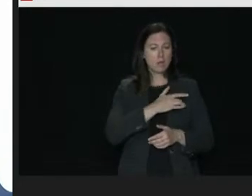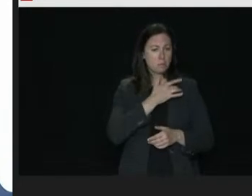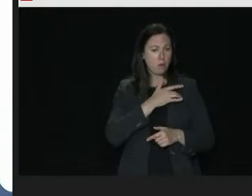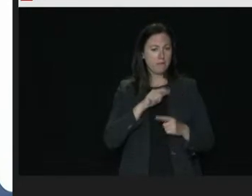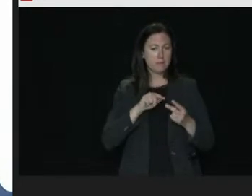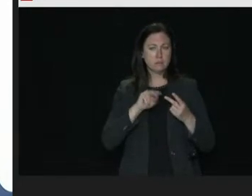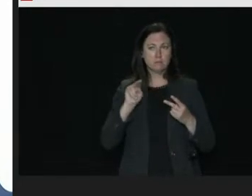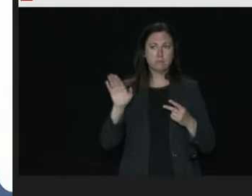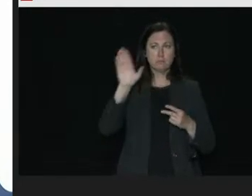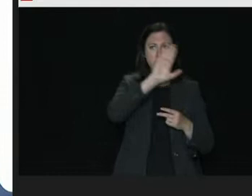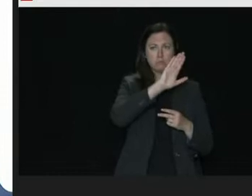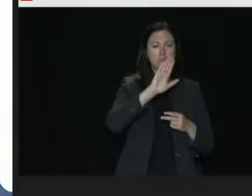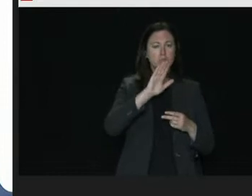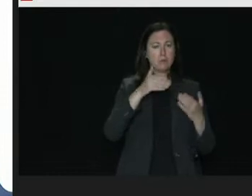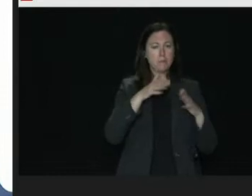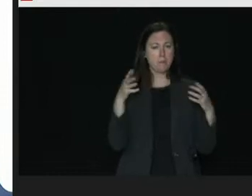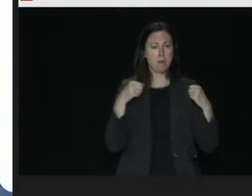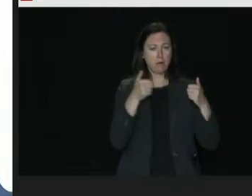territories.